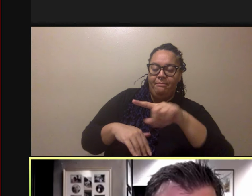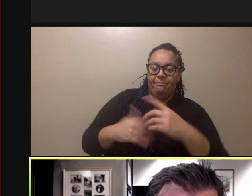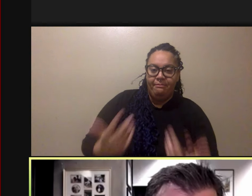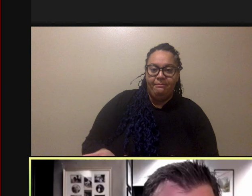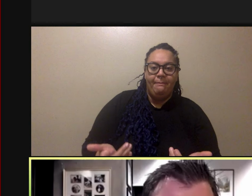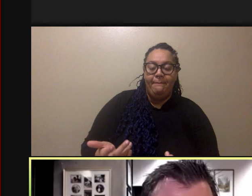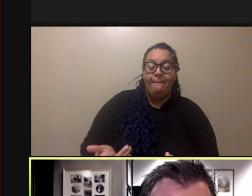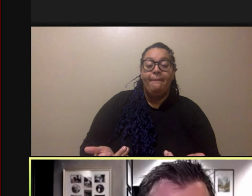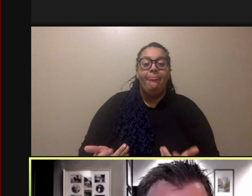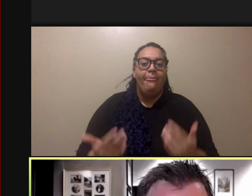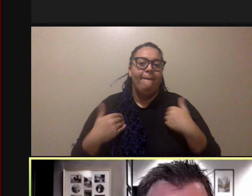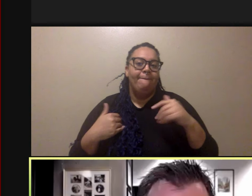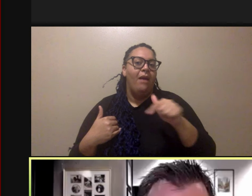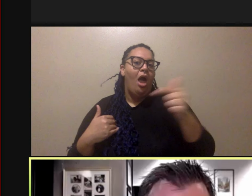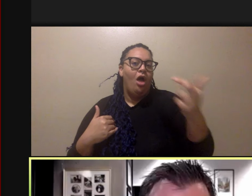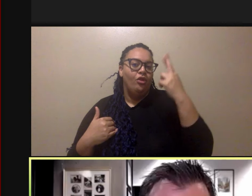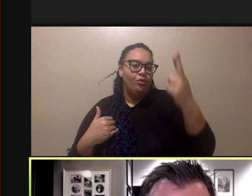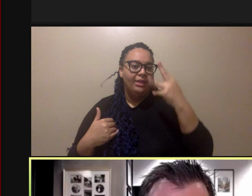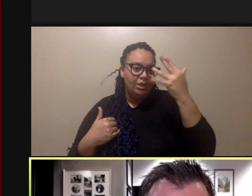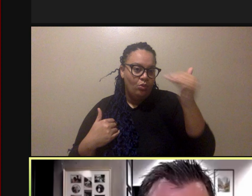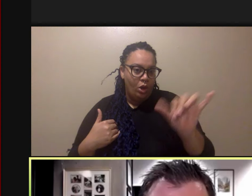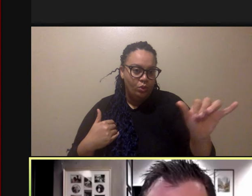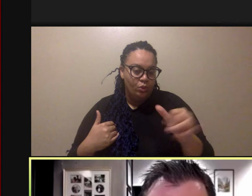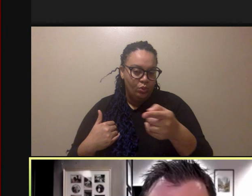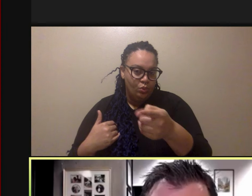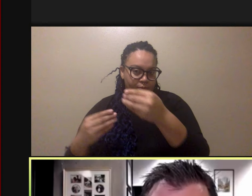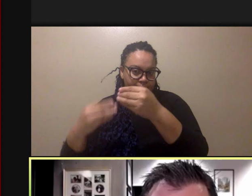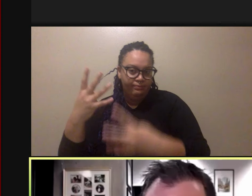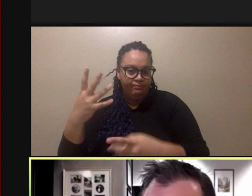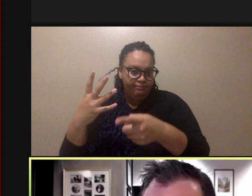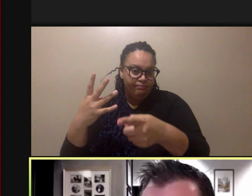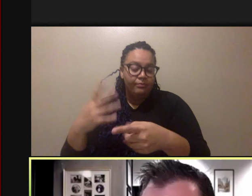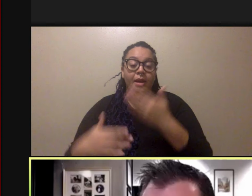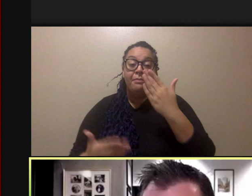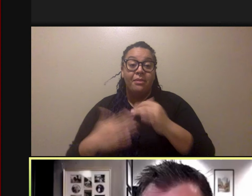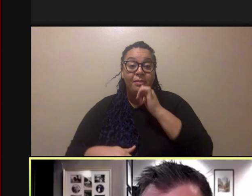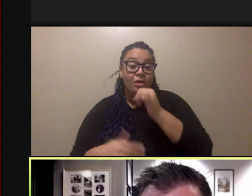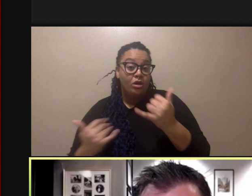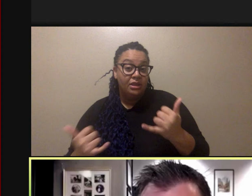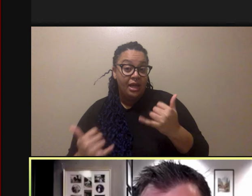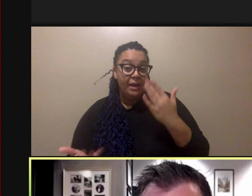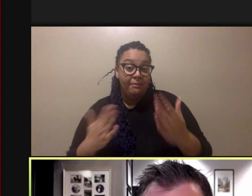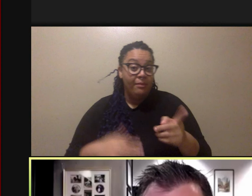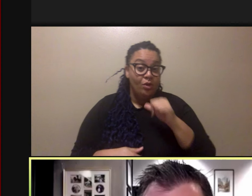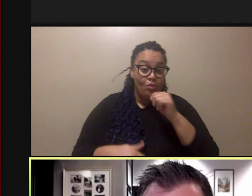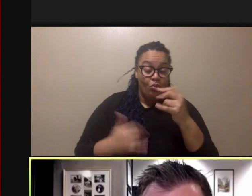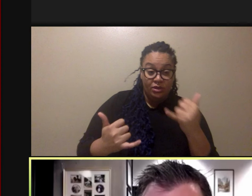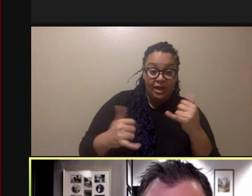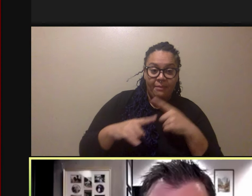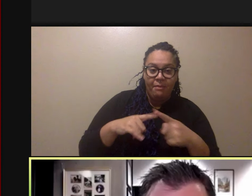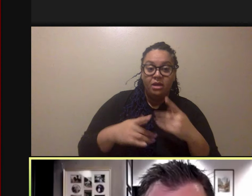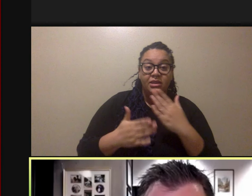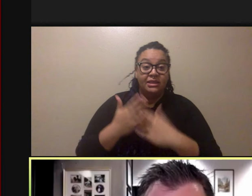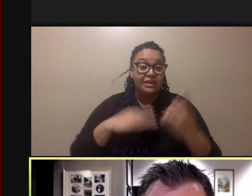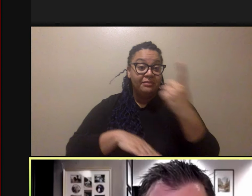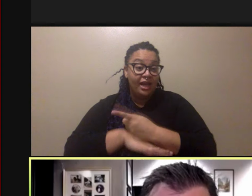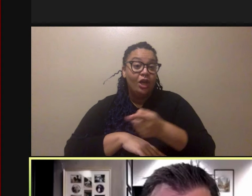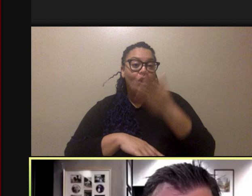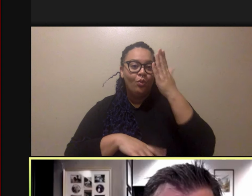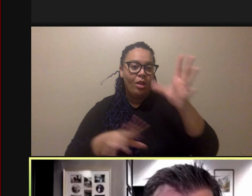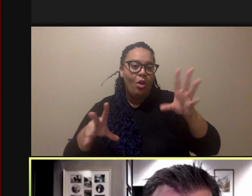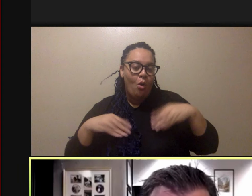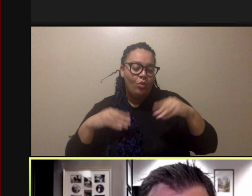And these are the reasons why. Maybe you don't today, and maybe you won't tomorrow, but someday you can own some property